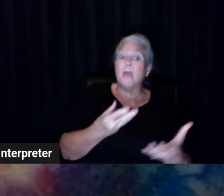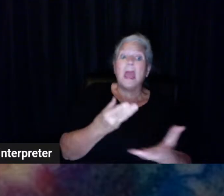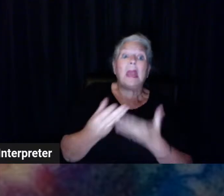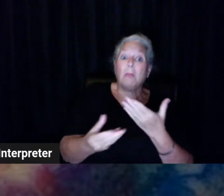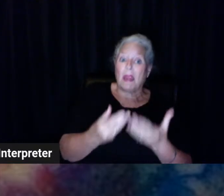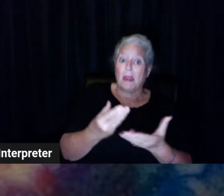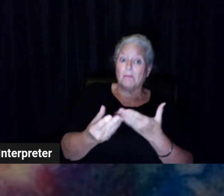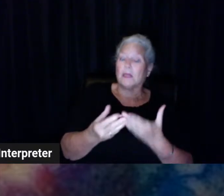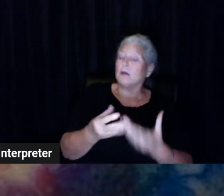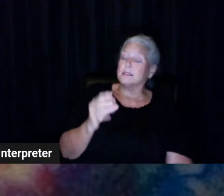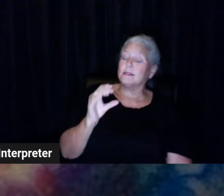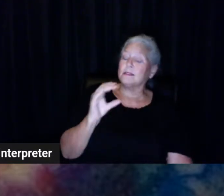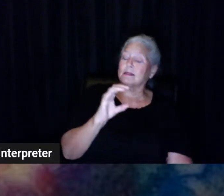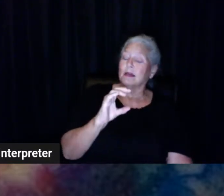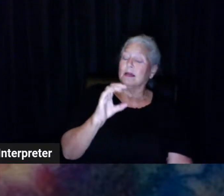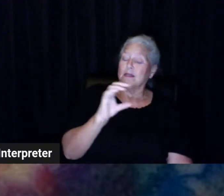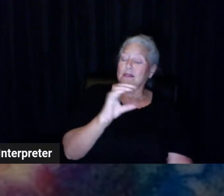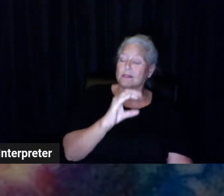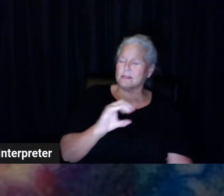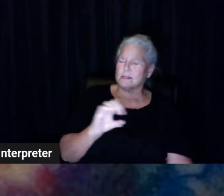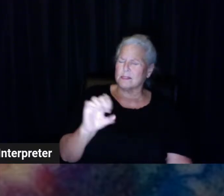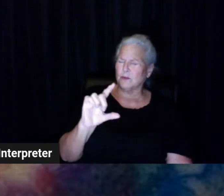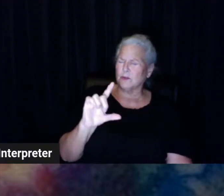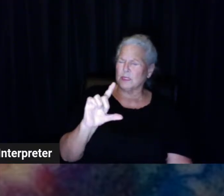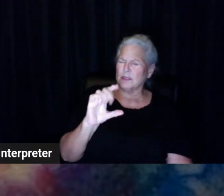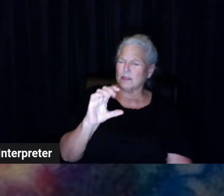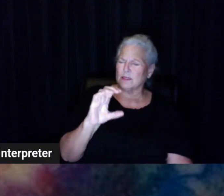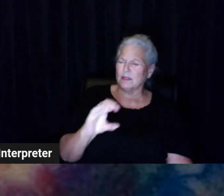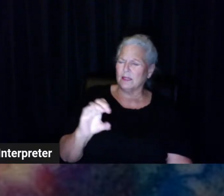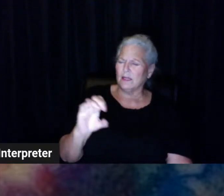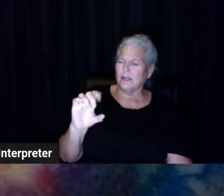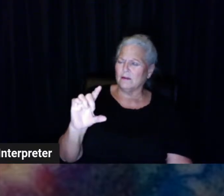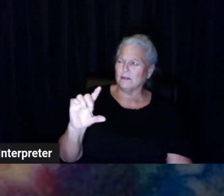few, maybe, because it's